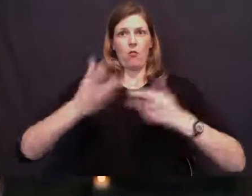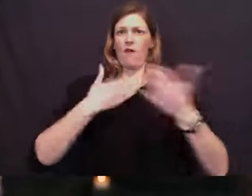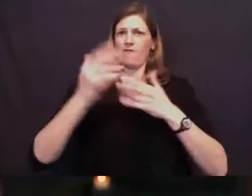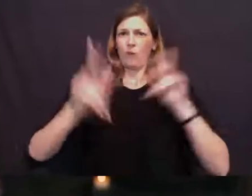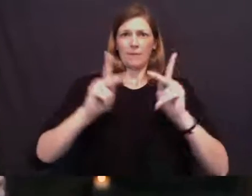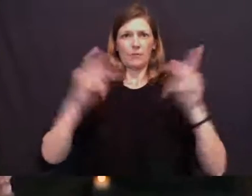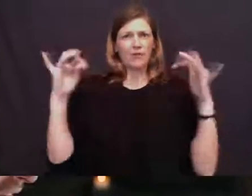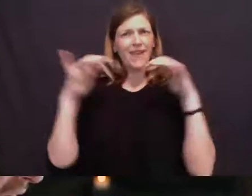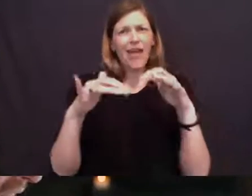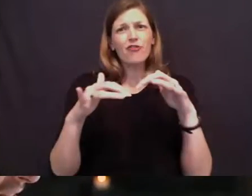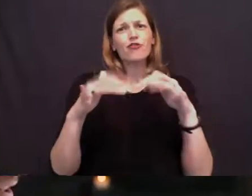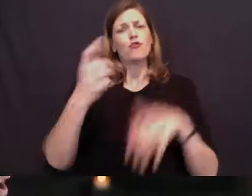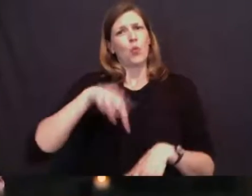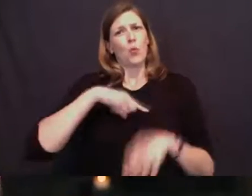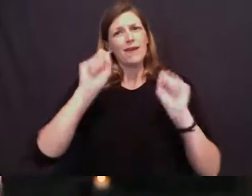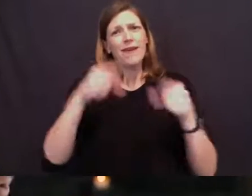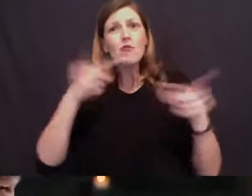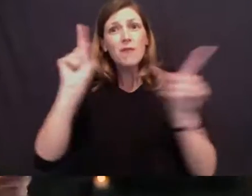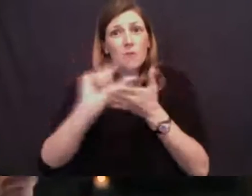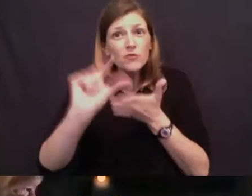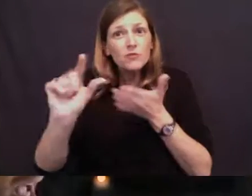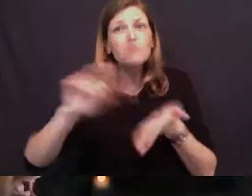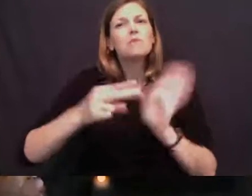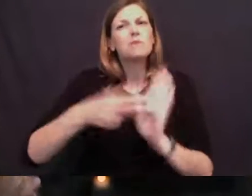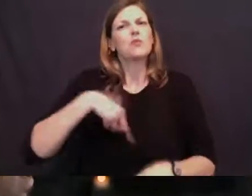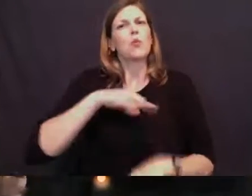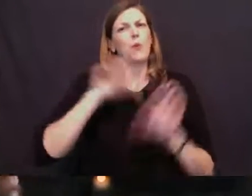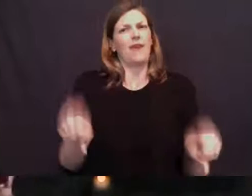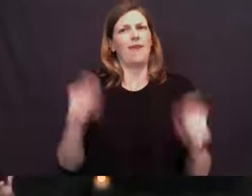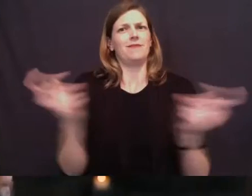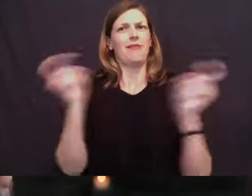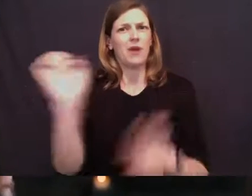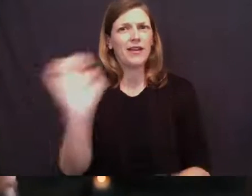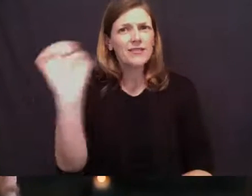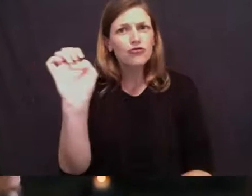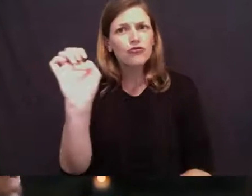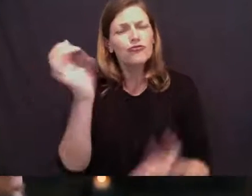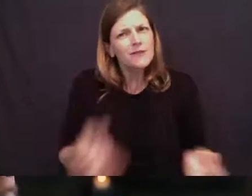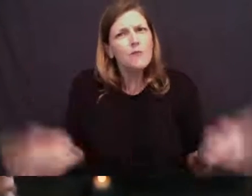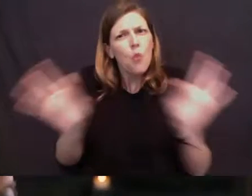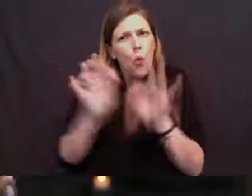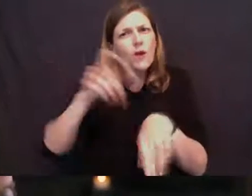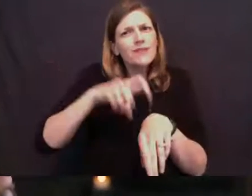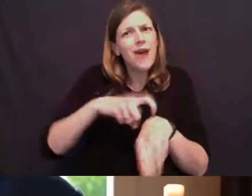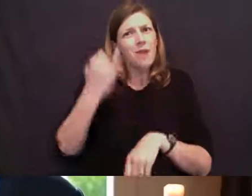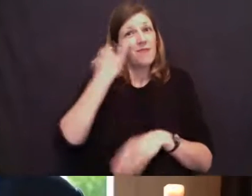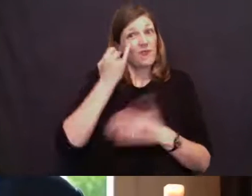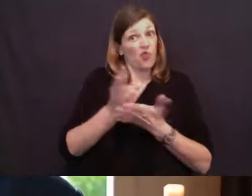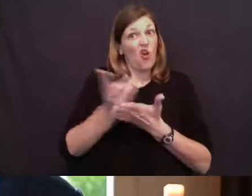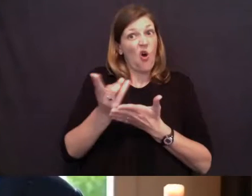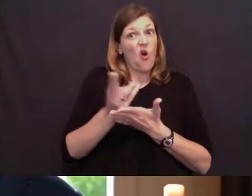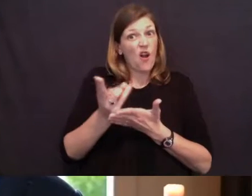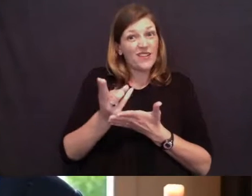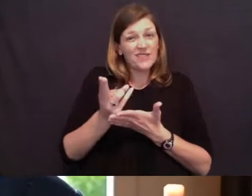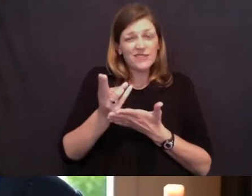we are able to celebrate Easter this morning. And it's an important time for us, if we were to be honest. Right? There is